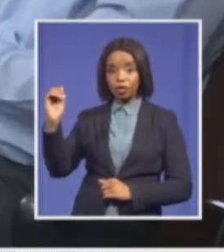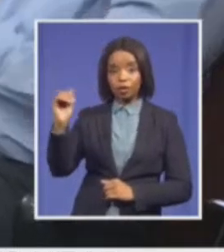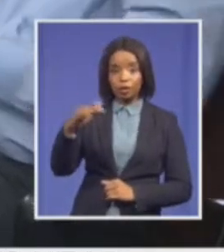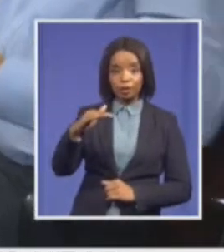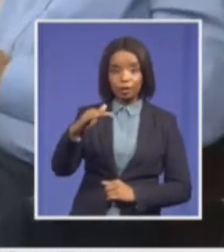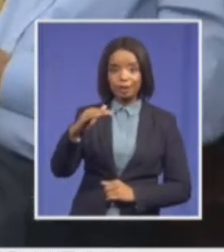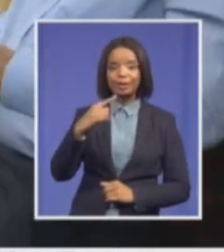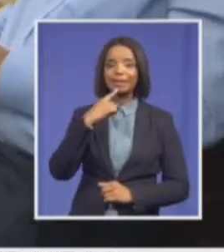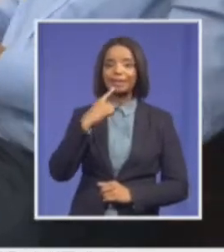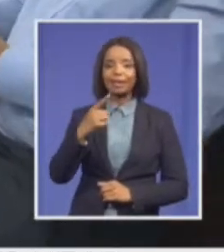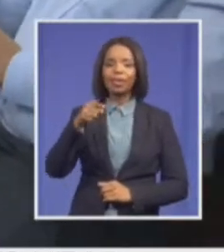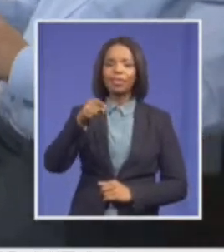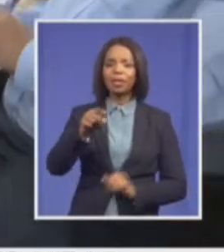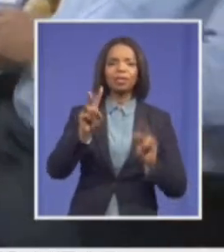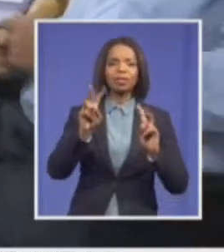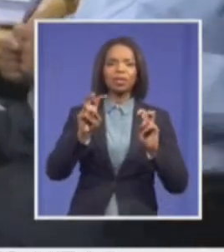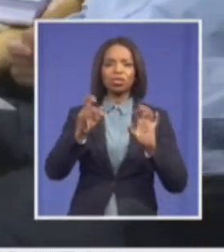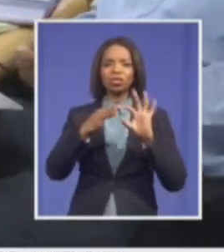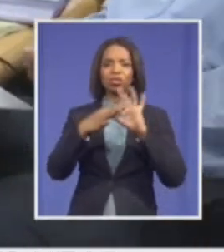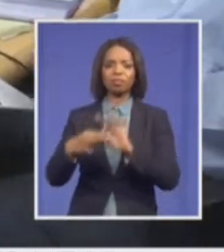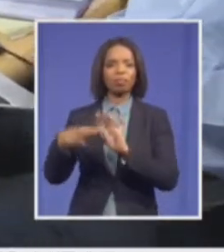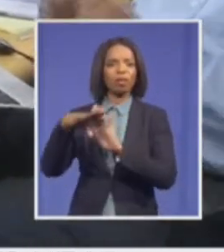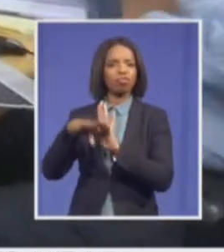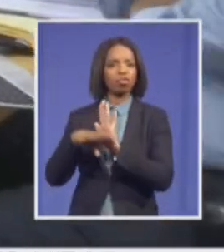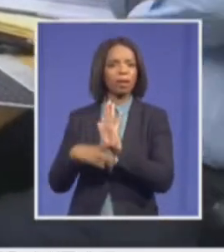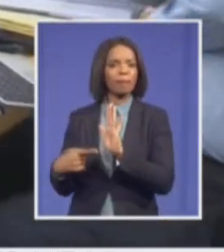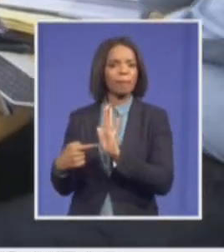page 13,